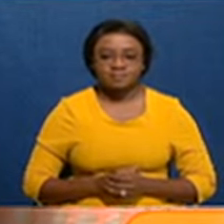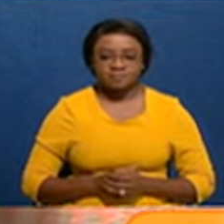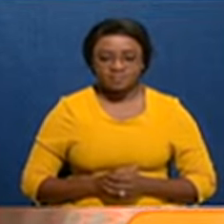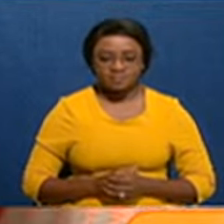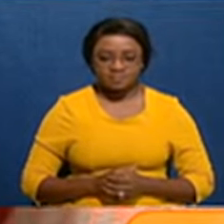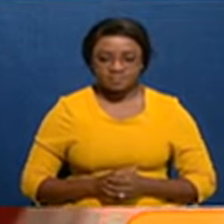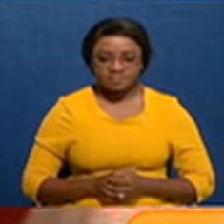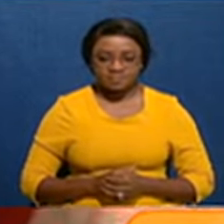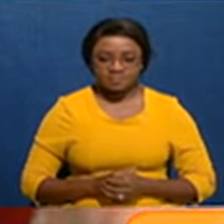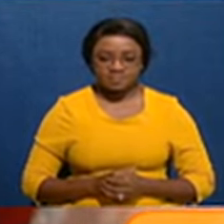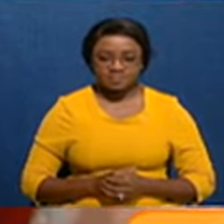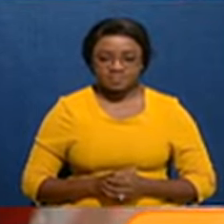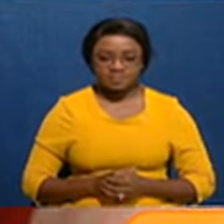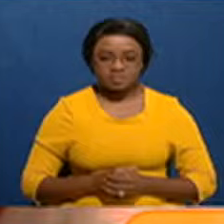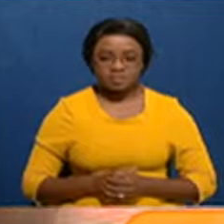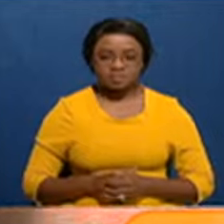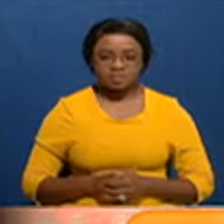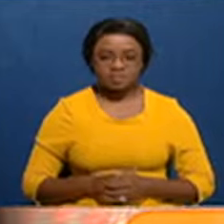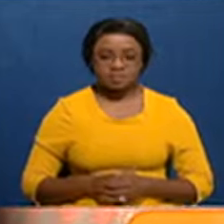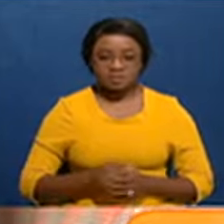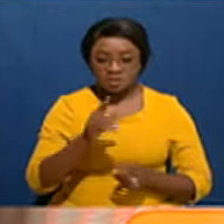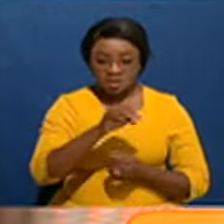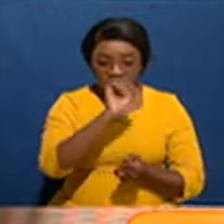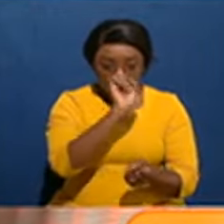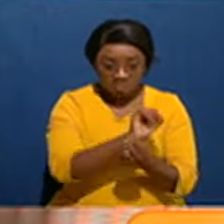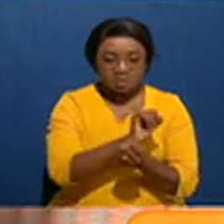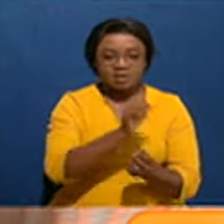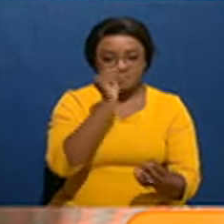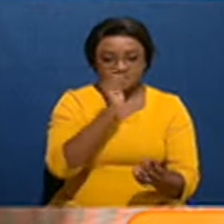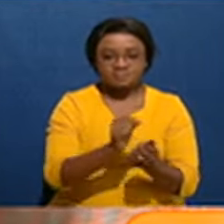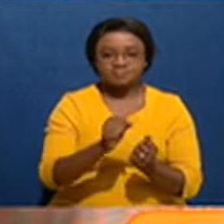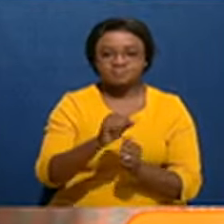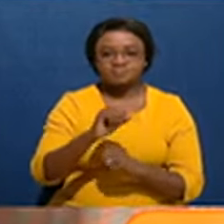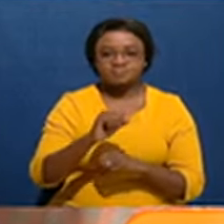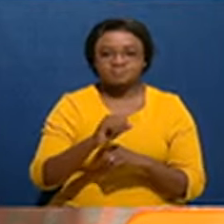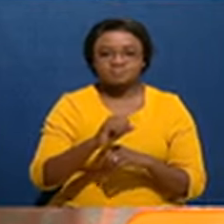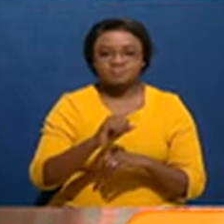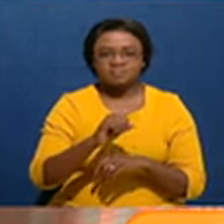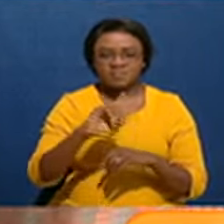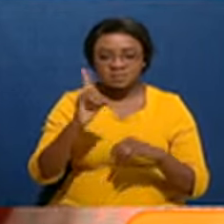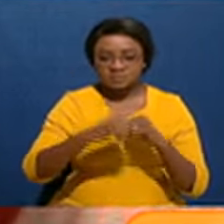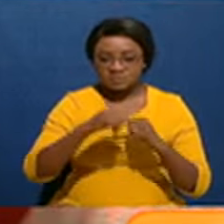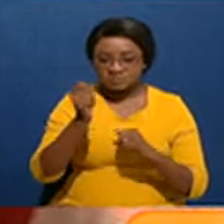will meet a fine of not less than 1 million, 6 months imprisonment, or both.